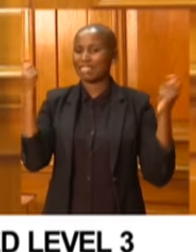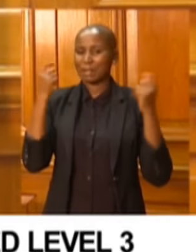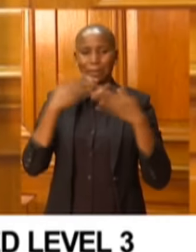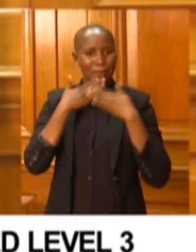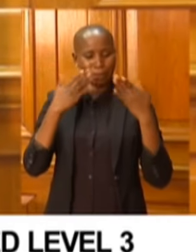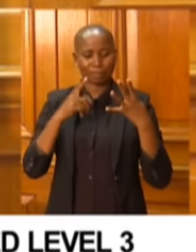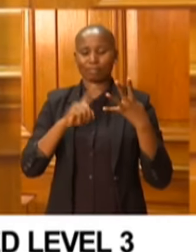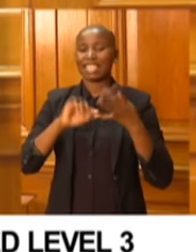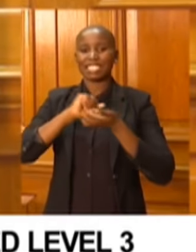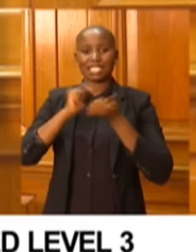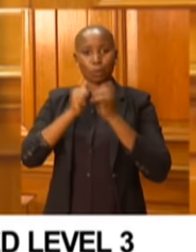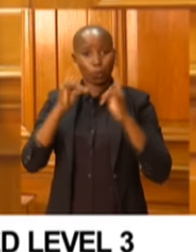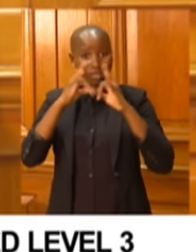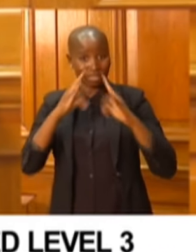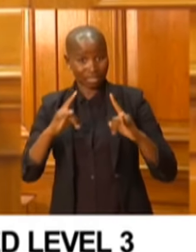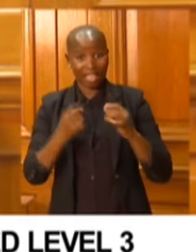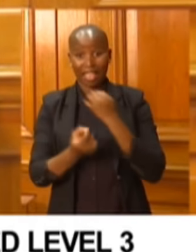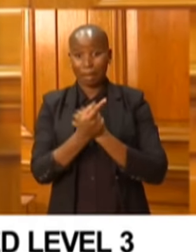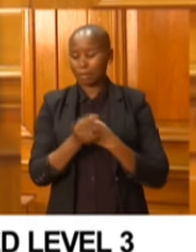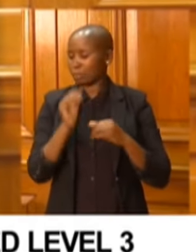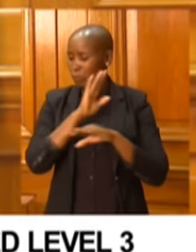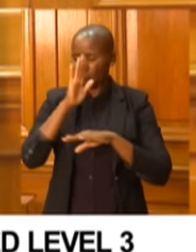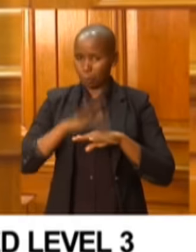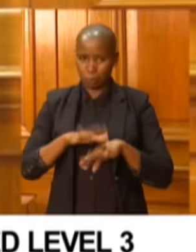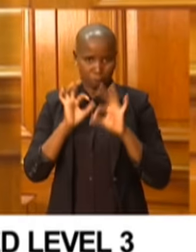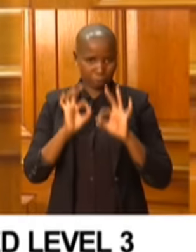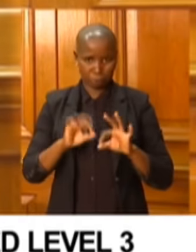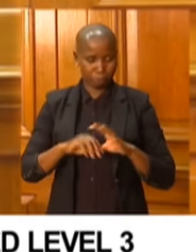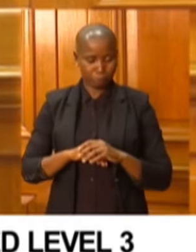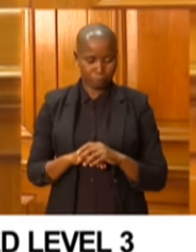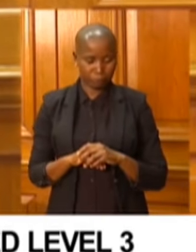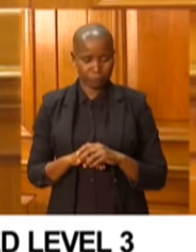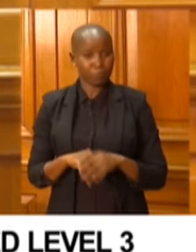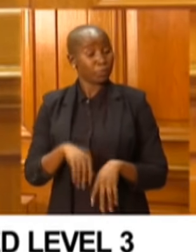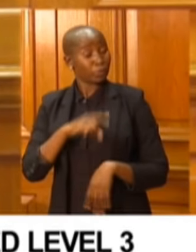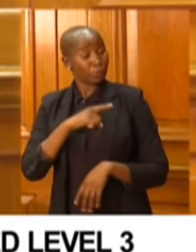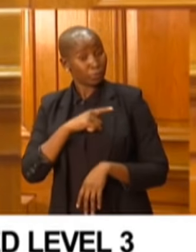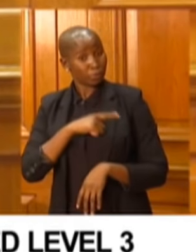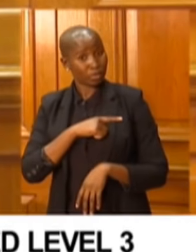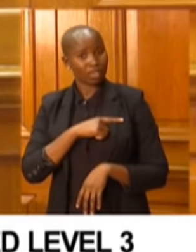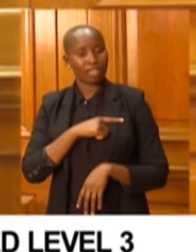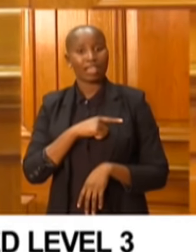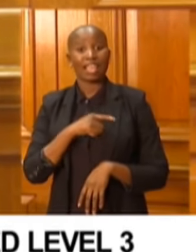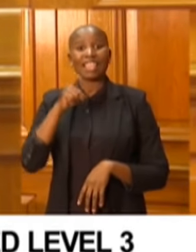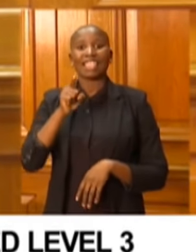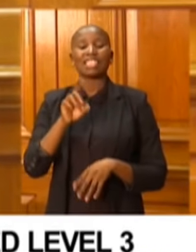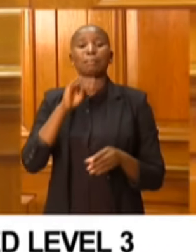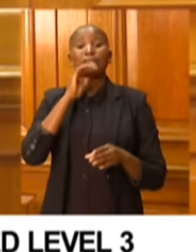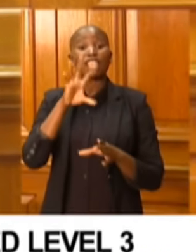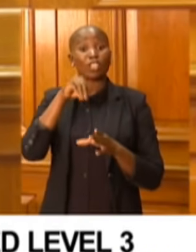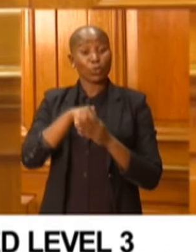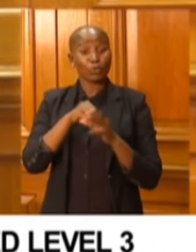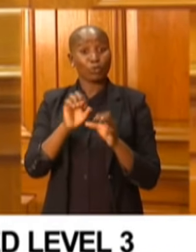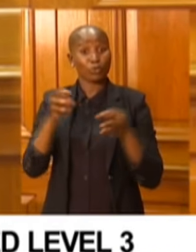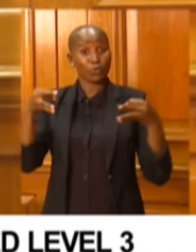sports grounds. As before, this does not include funerals and other